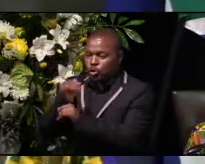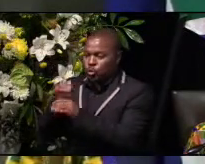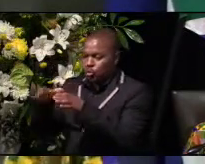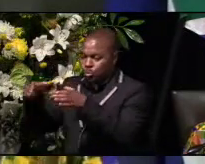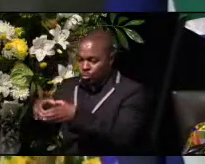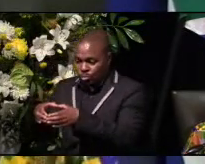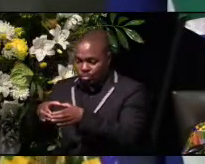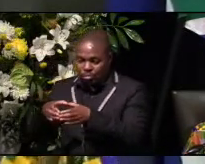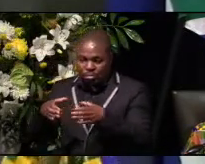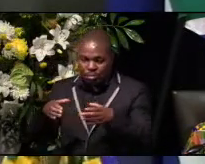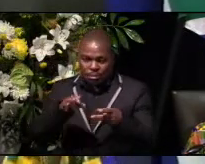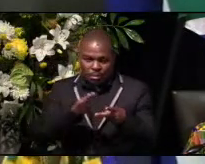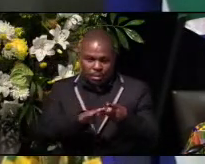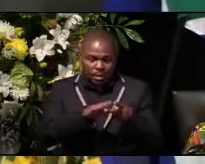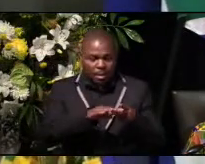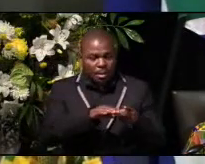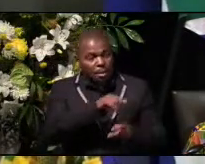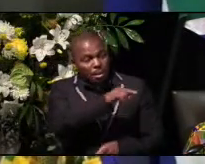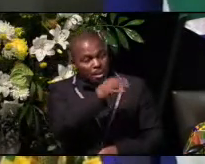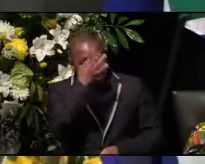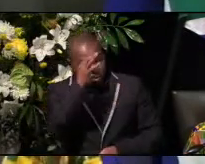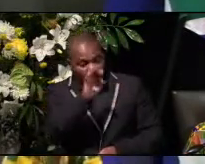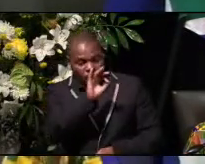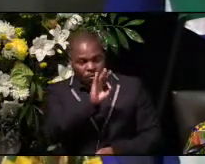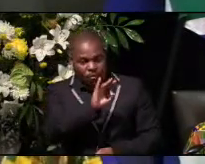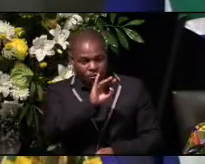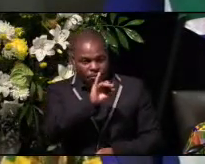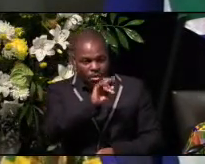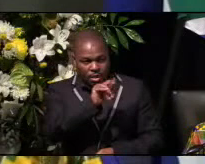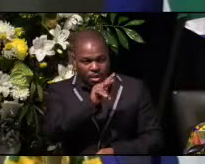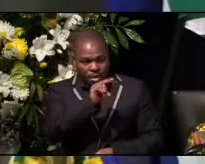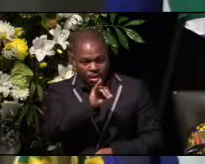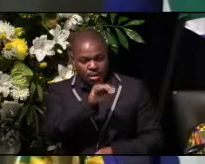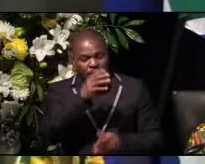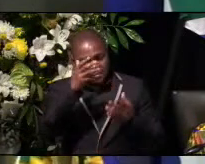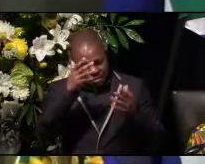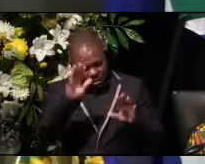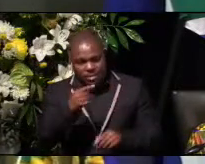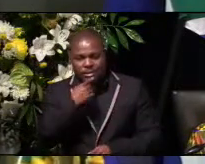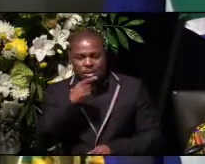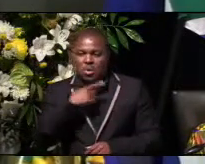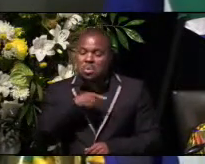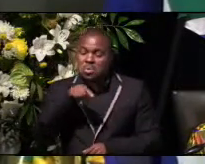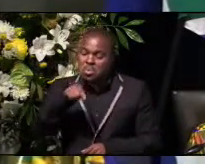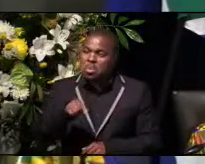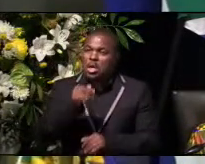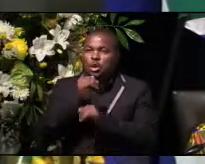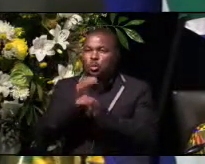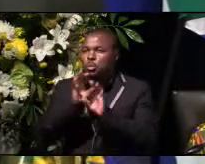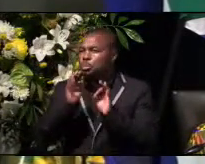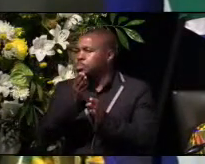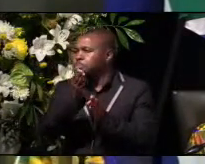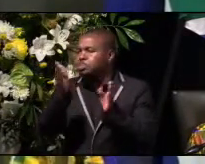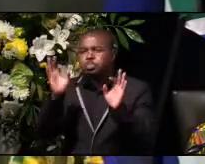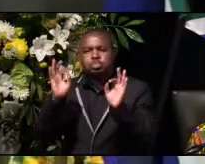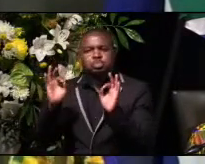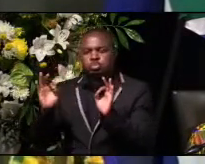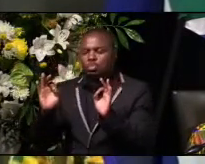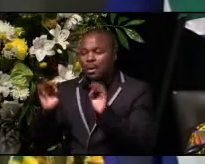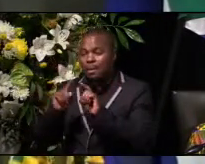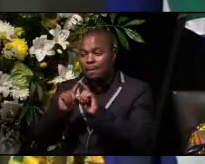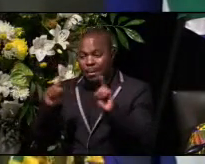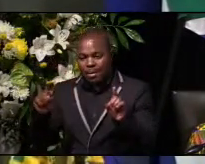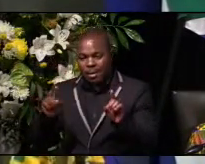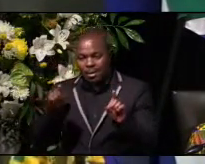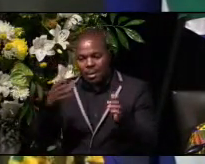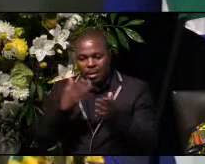and I know Professor for Ken in the um already said we have good institutions in place but how they can be